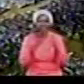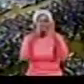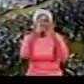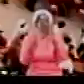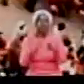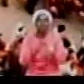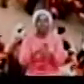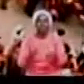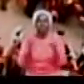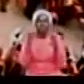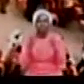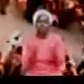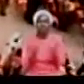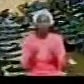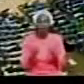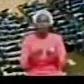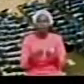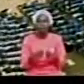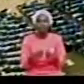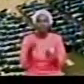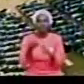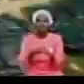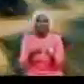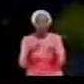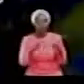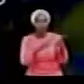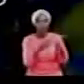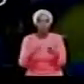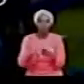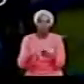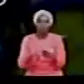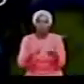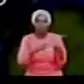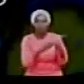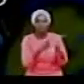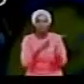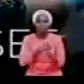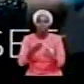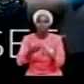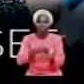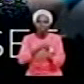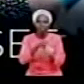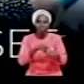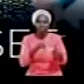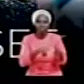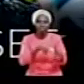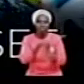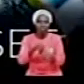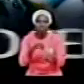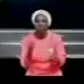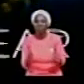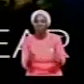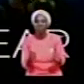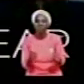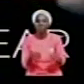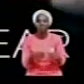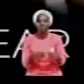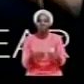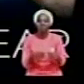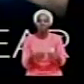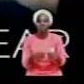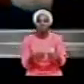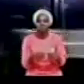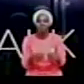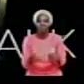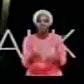to city, nation to nation. We have witnessed profound miracles as blind people see, those who are